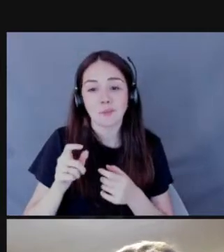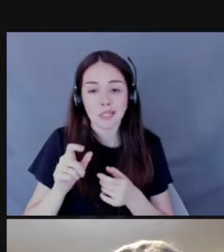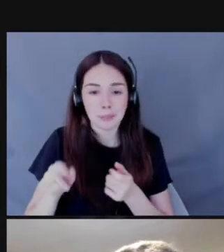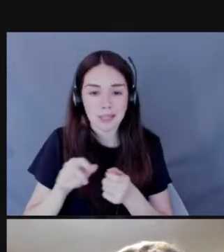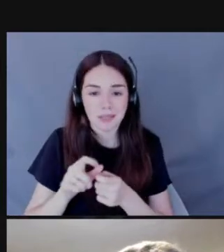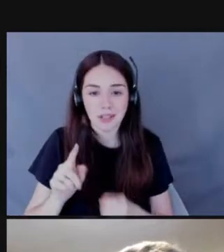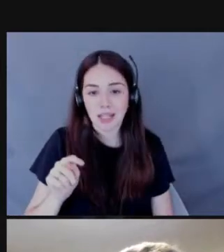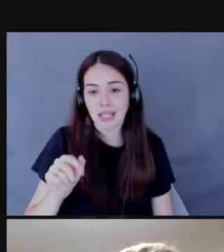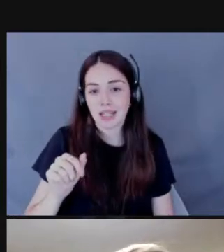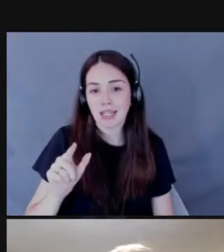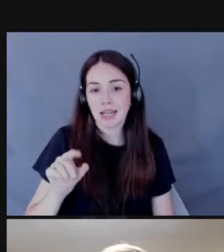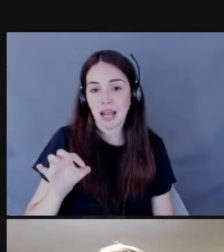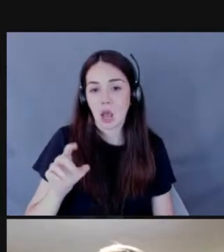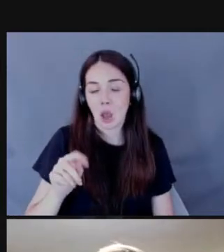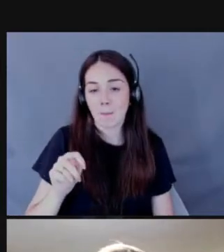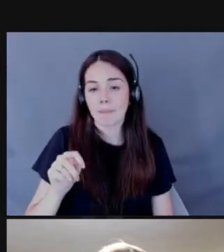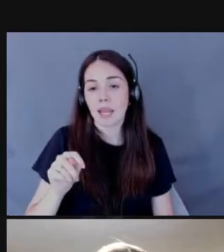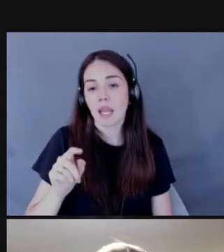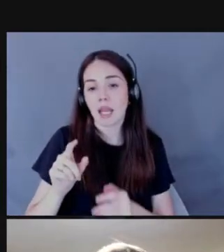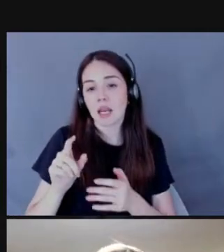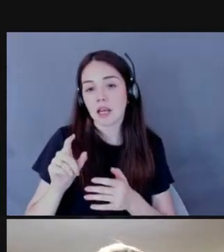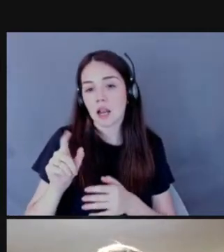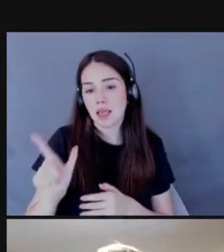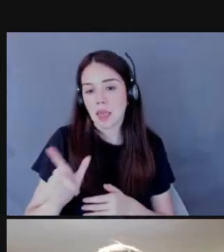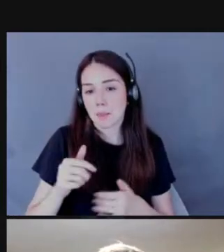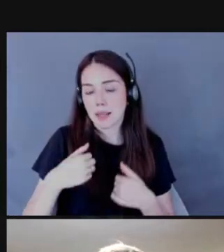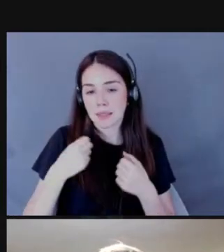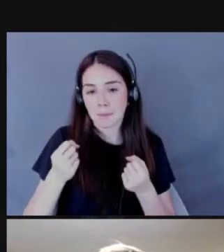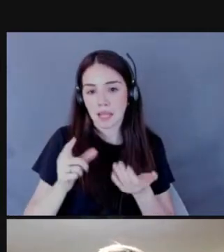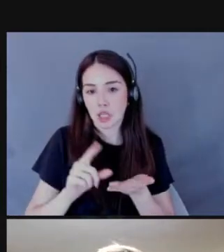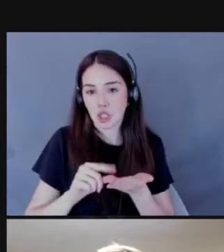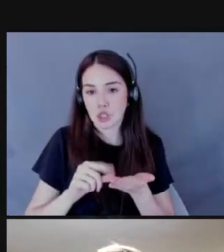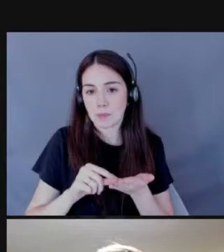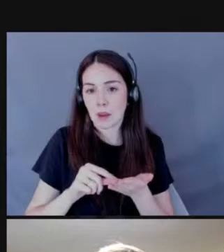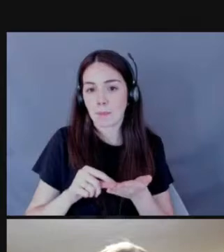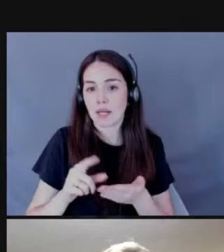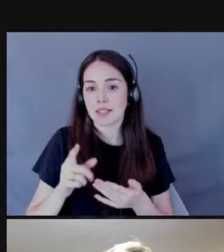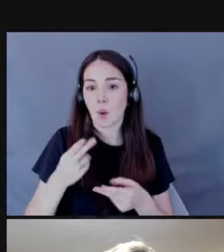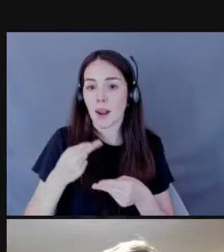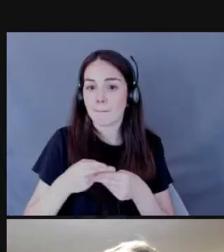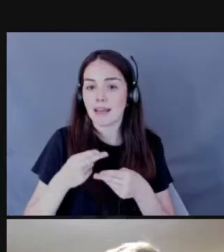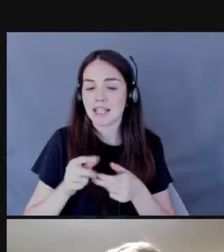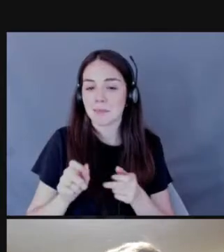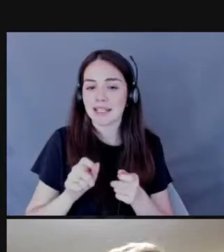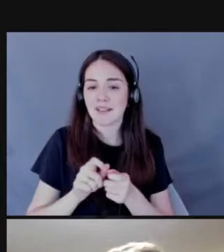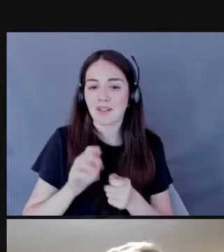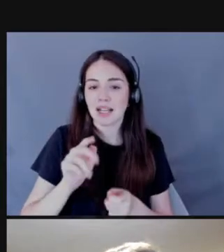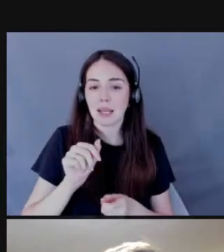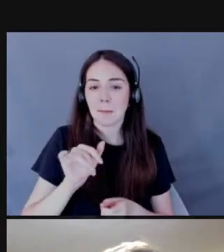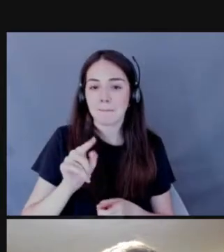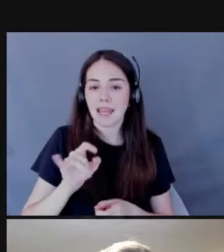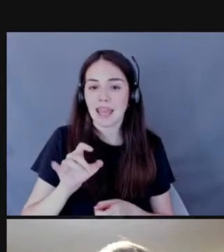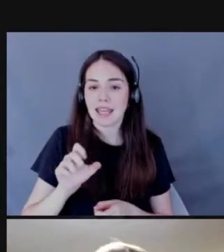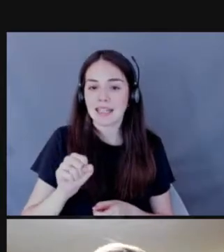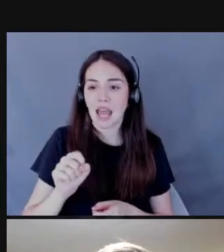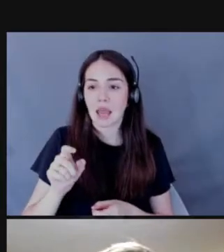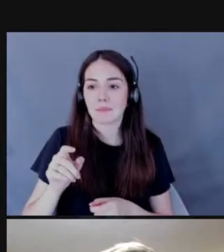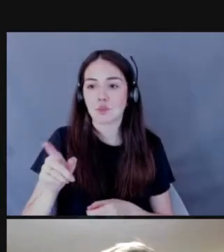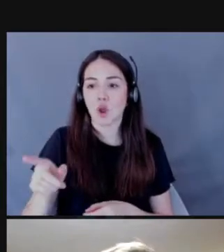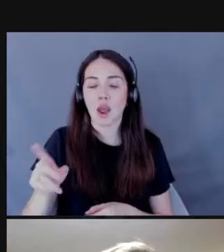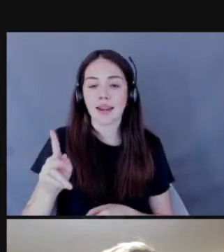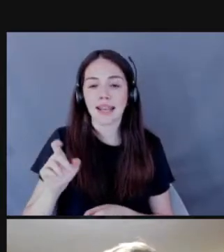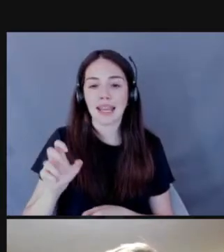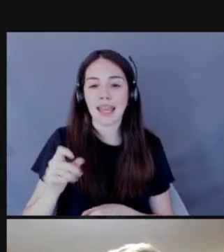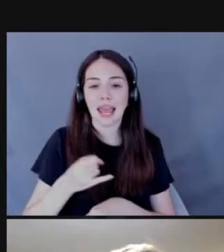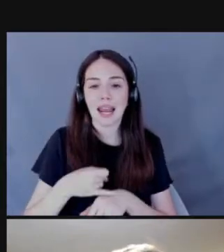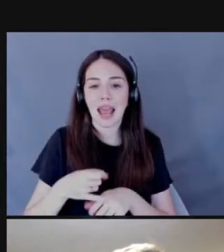of newspapers. And I have to give a shout out particularly to the Bay Times on Kent Island, who let me sit in their reading